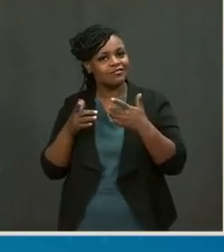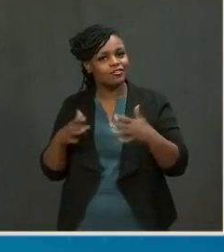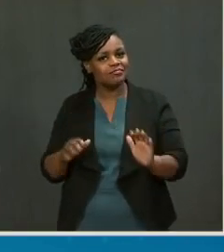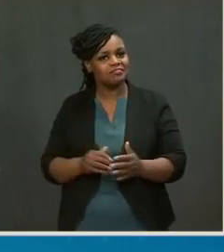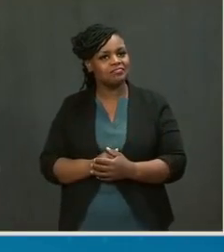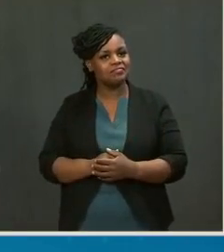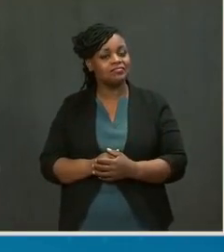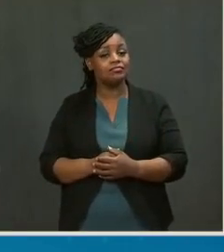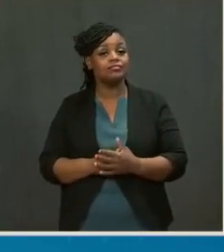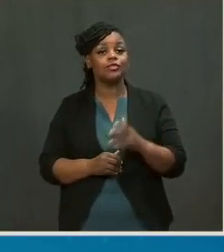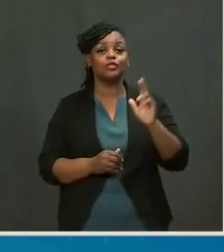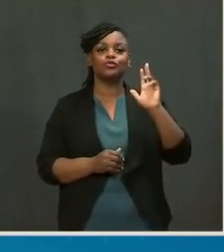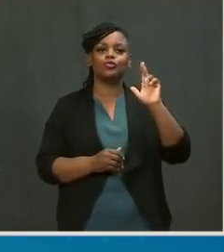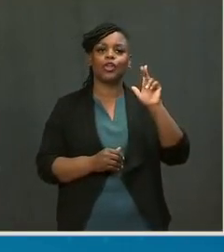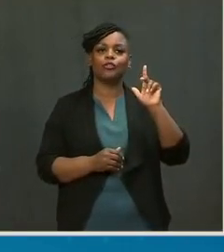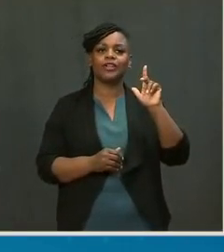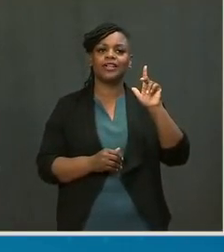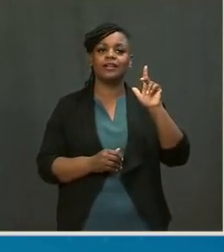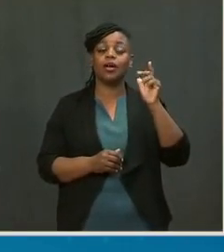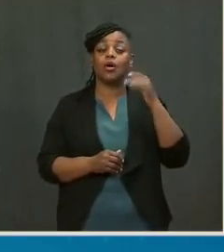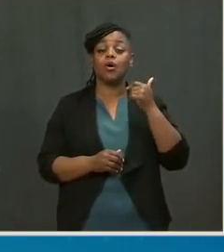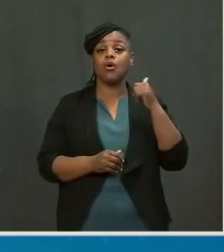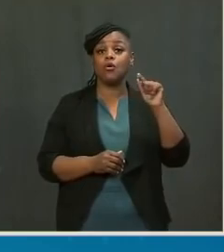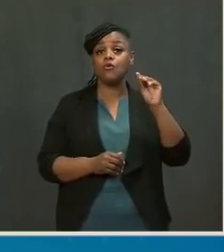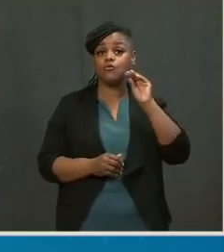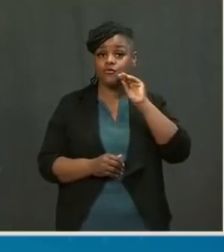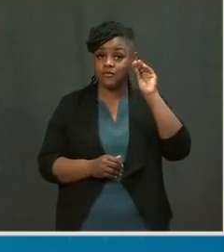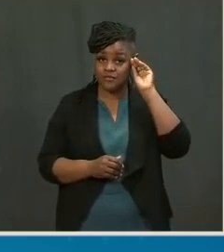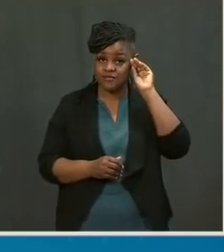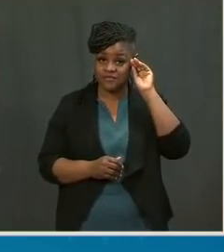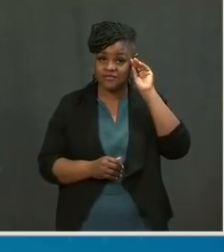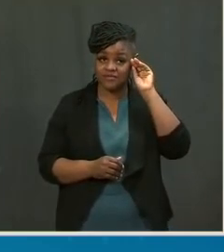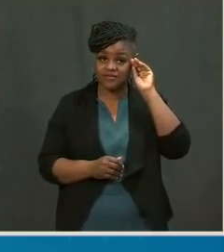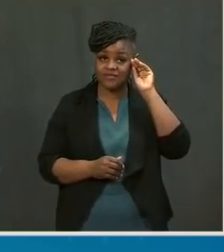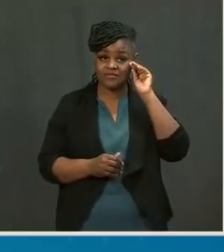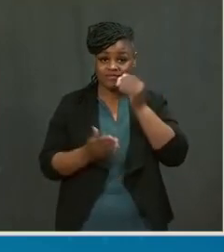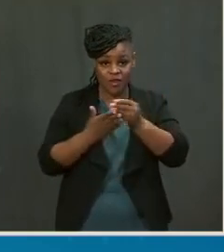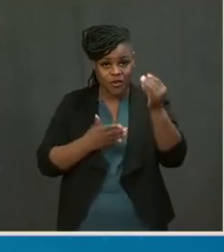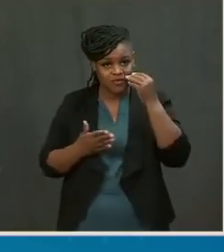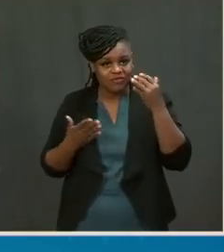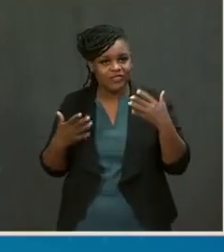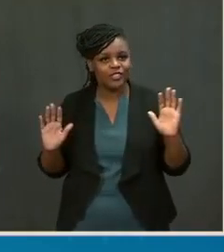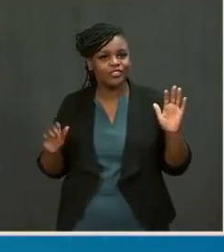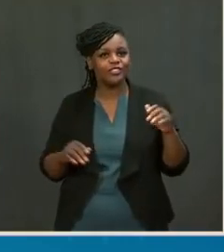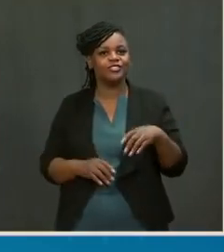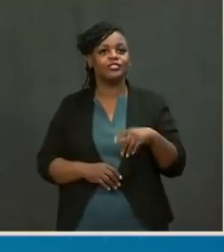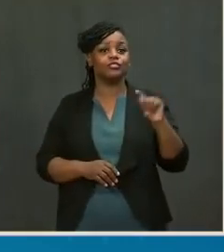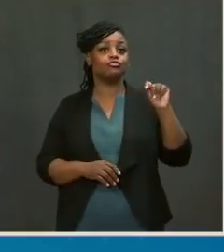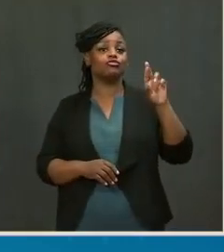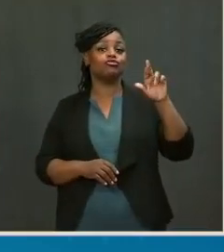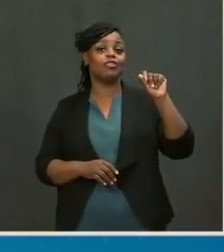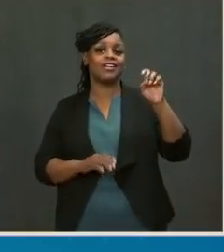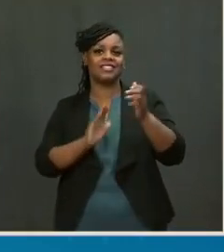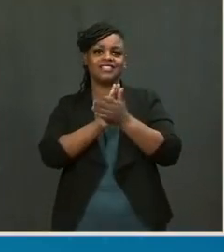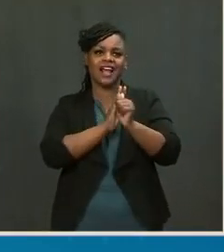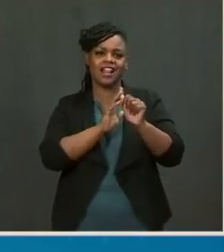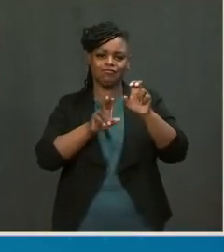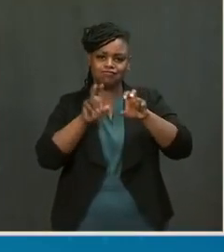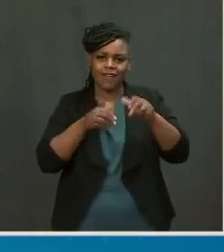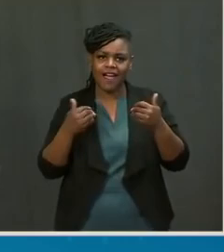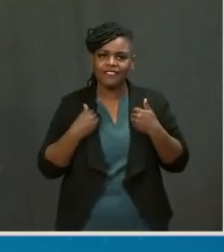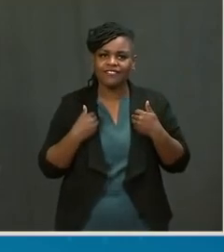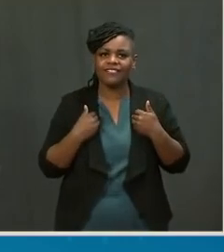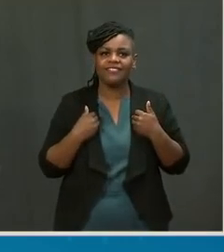student loans, was trained in a skilled trade that will never be obsolete, and earned a wage